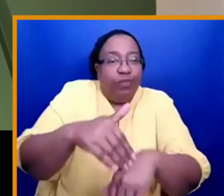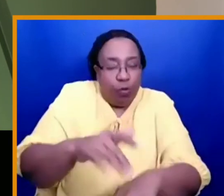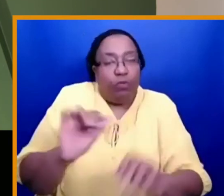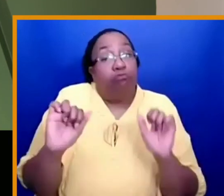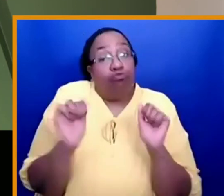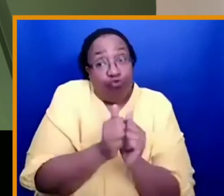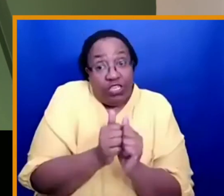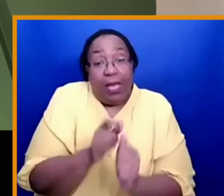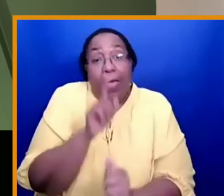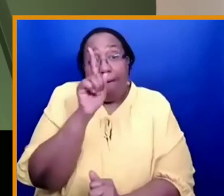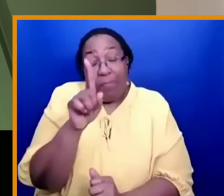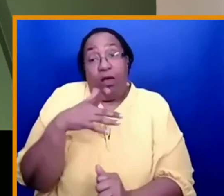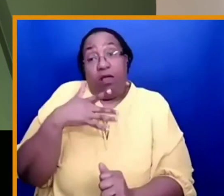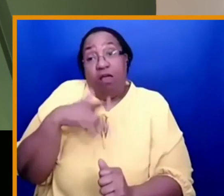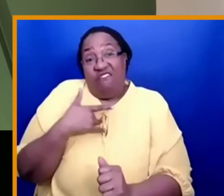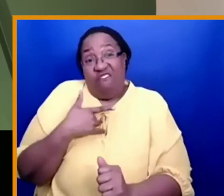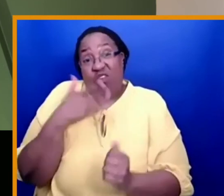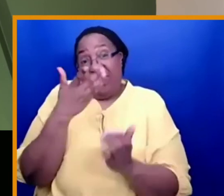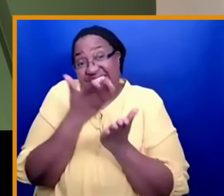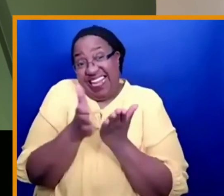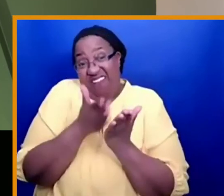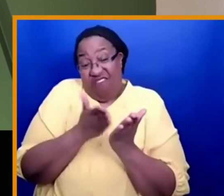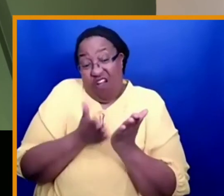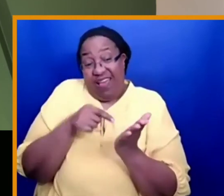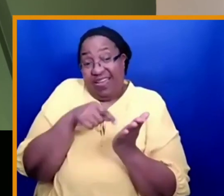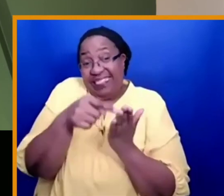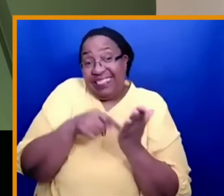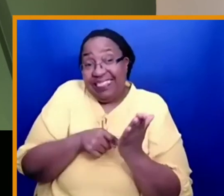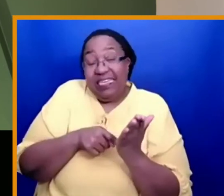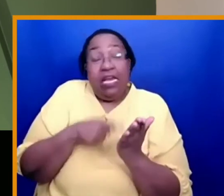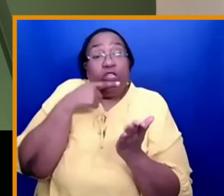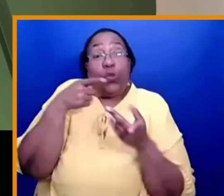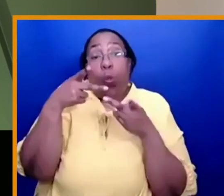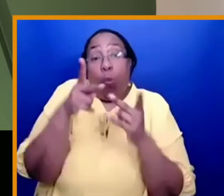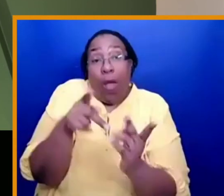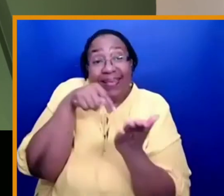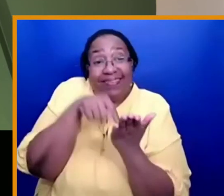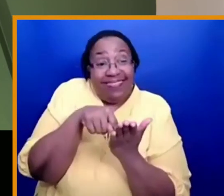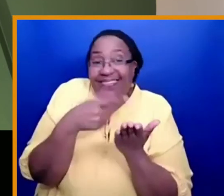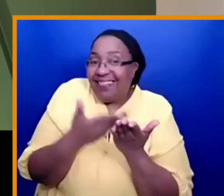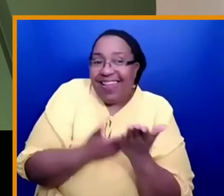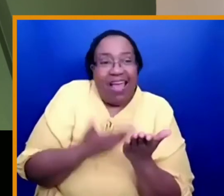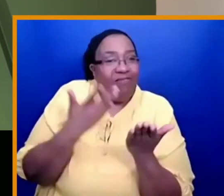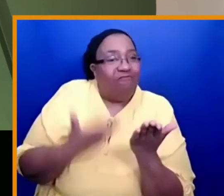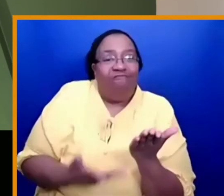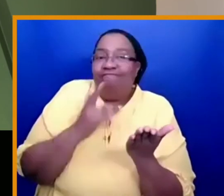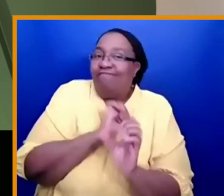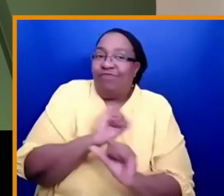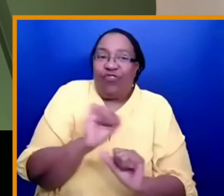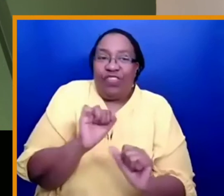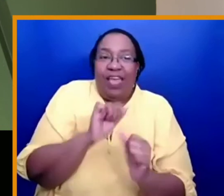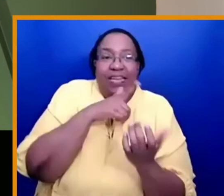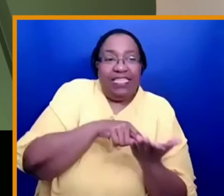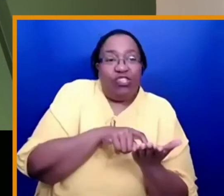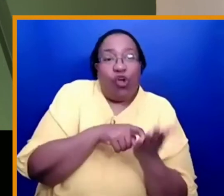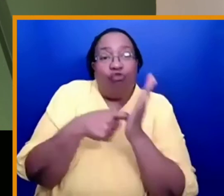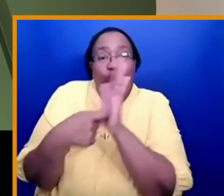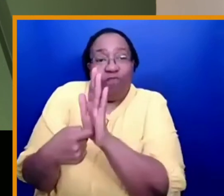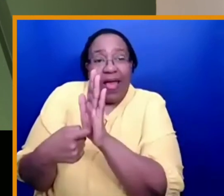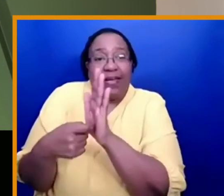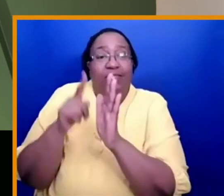would recommend that this policy is not supported today in its current format, but is sent back to the Federal Committee for further review and brought back at the Autumn